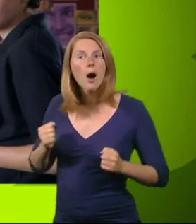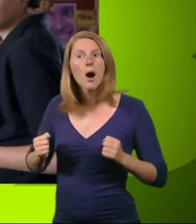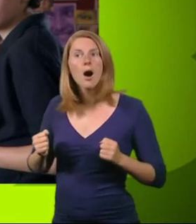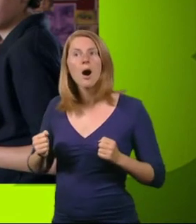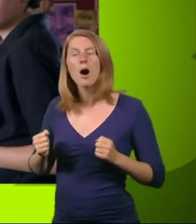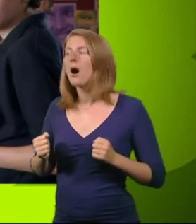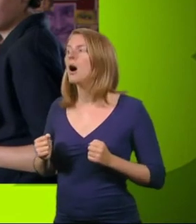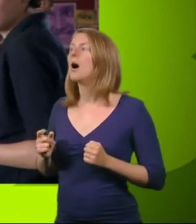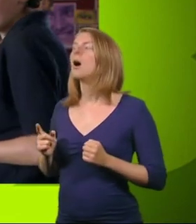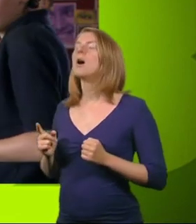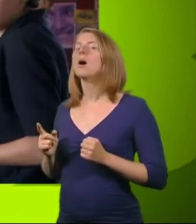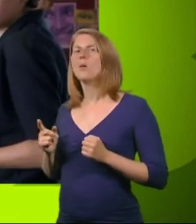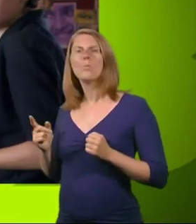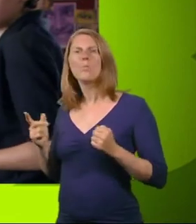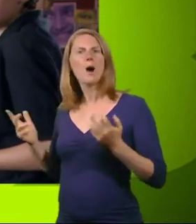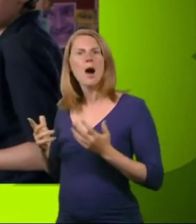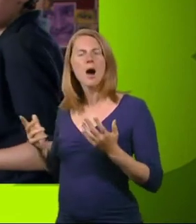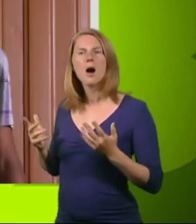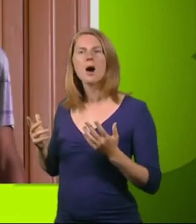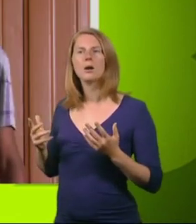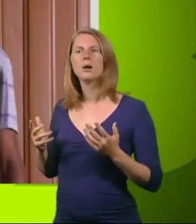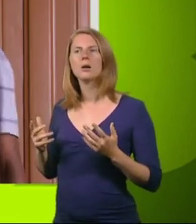You both ran. Where?